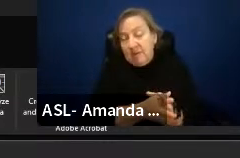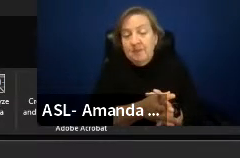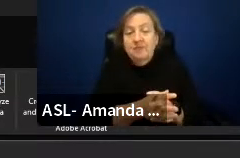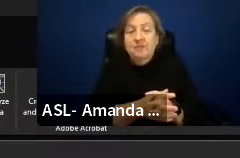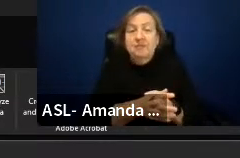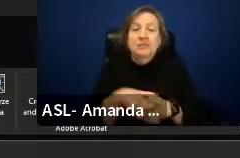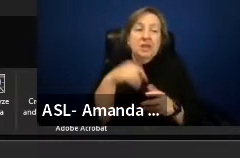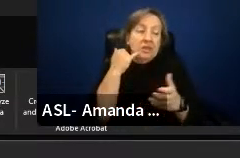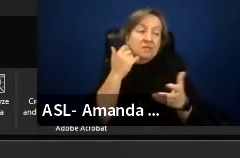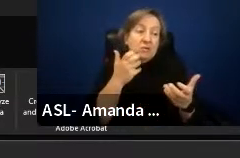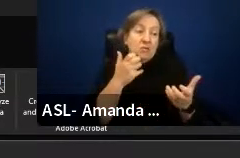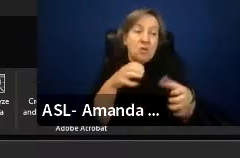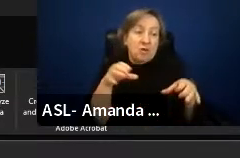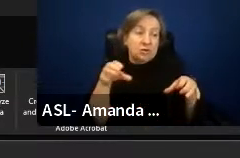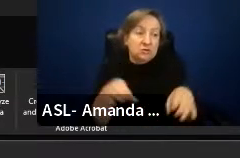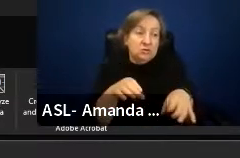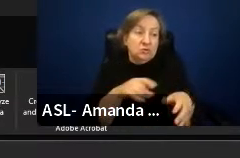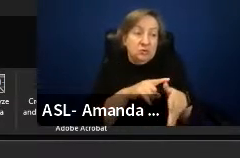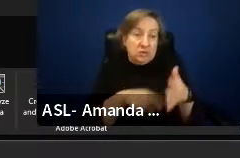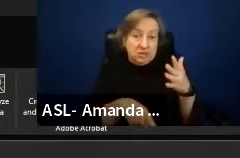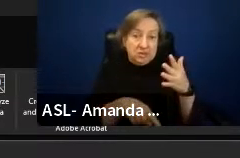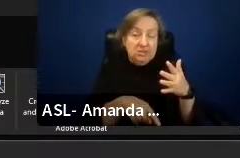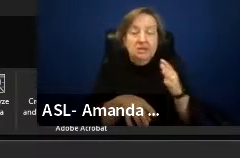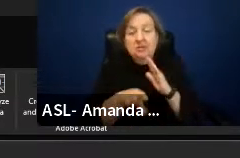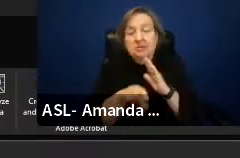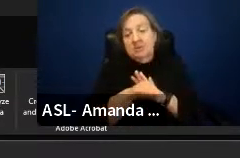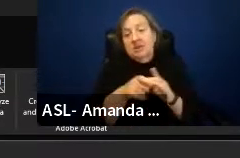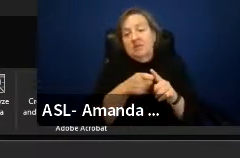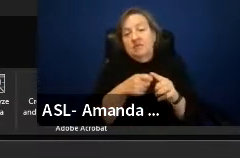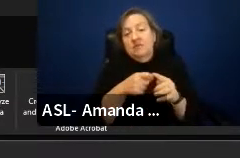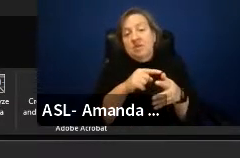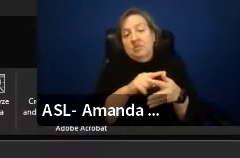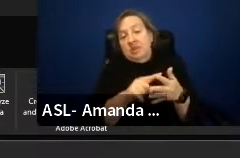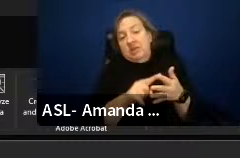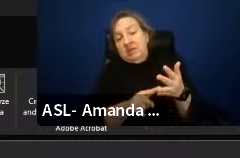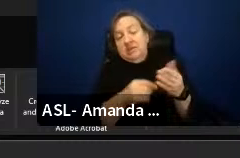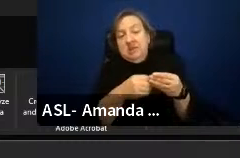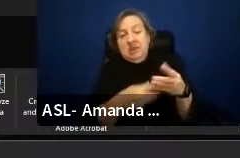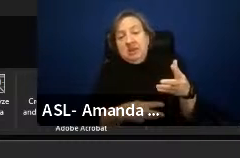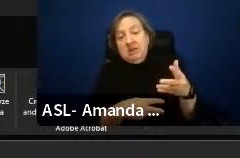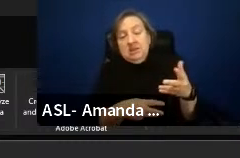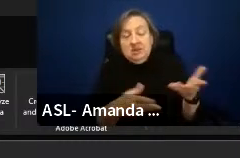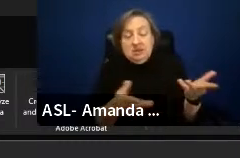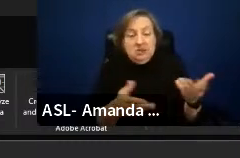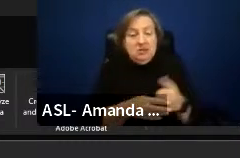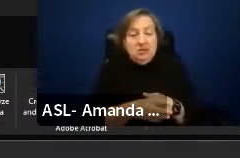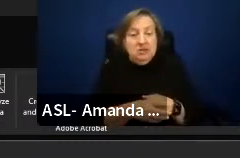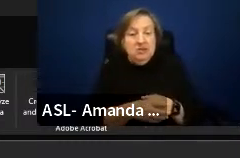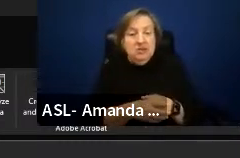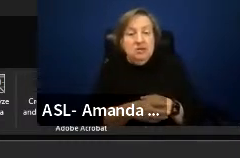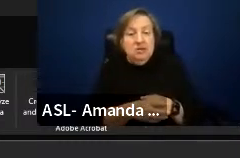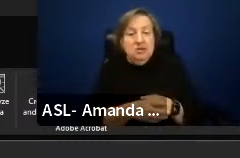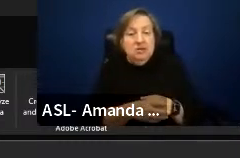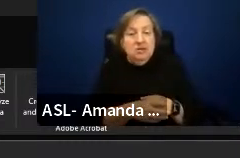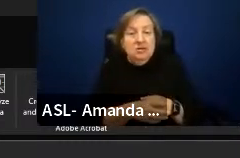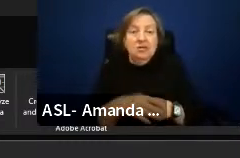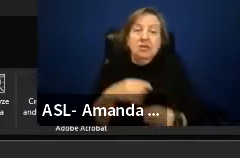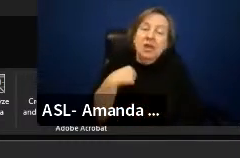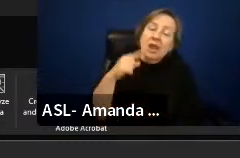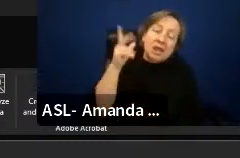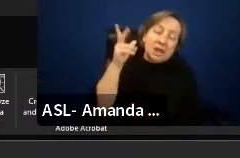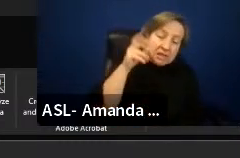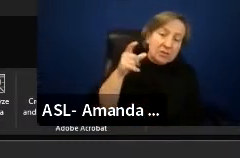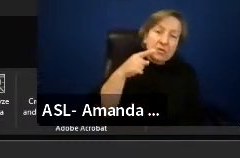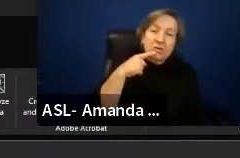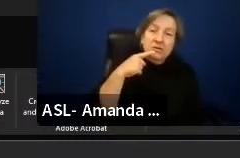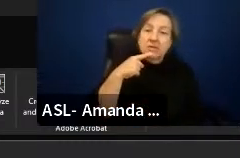If you want this done, select from this approved list. I think that I hear what you're saying,